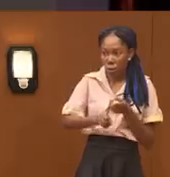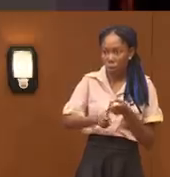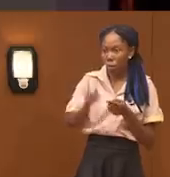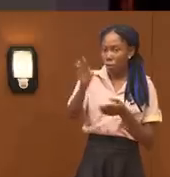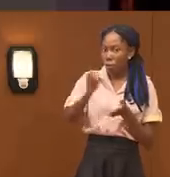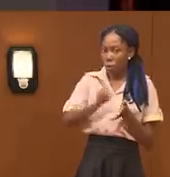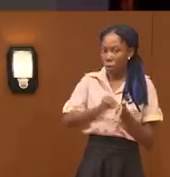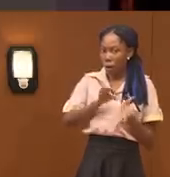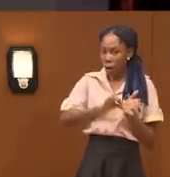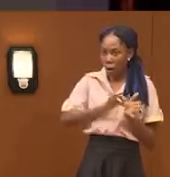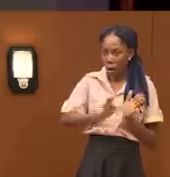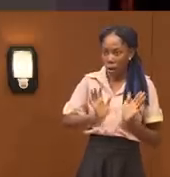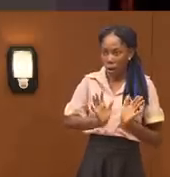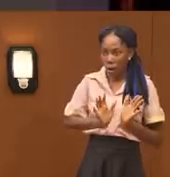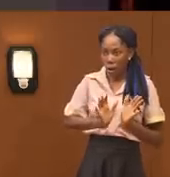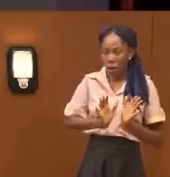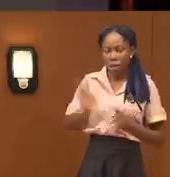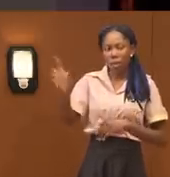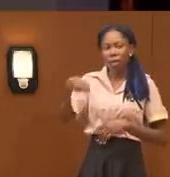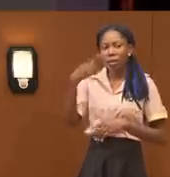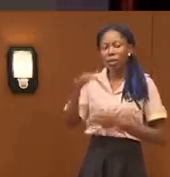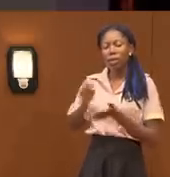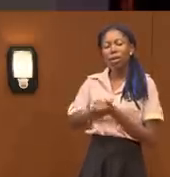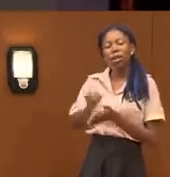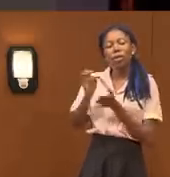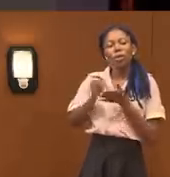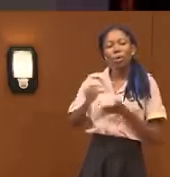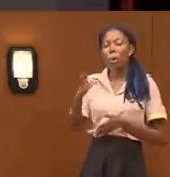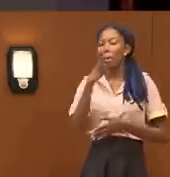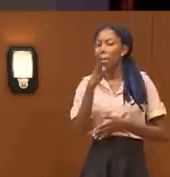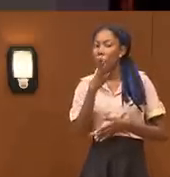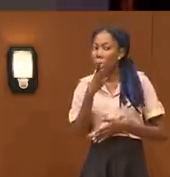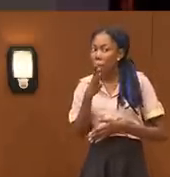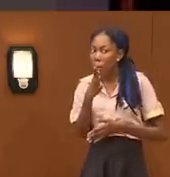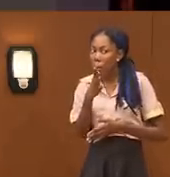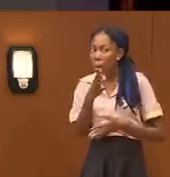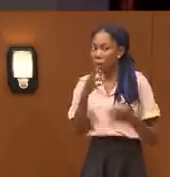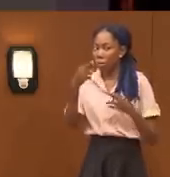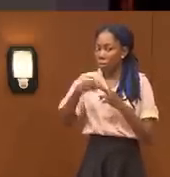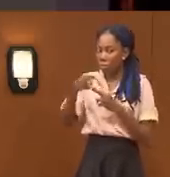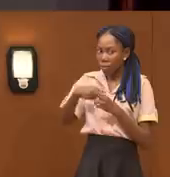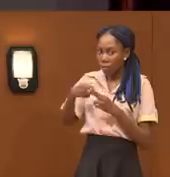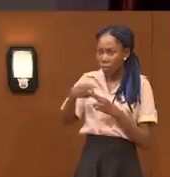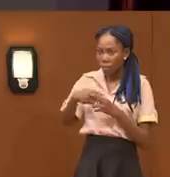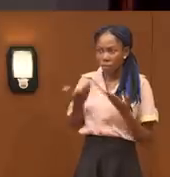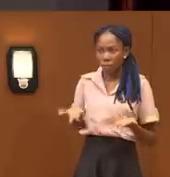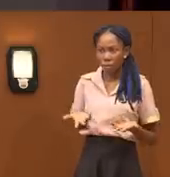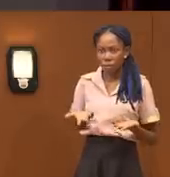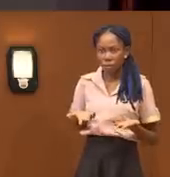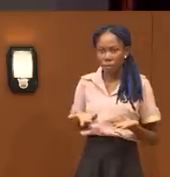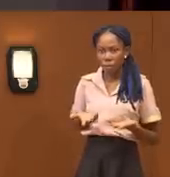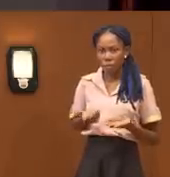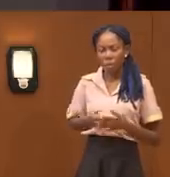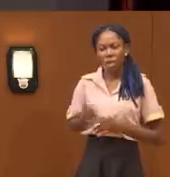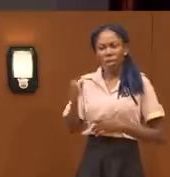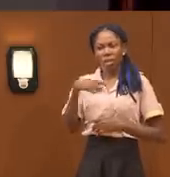before. Because they give Mama the money. No, you get one doing thing, you say, man, I pay, why I pay for broad? I say, I don't pay for broad now. If you are broad,